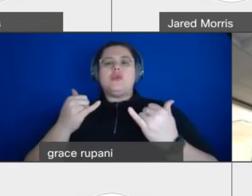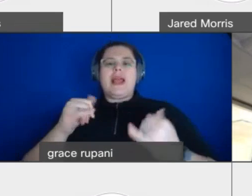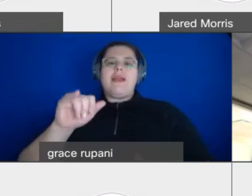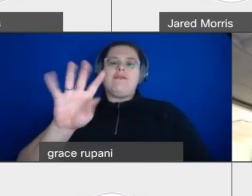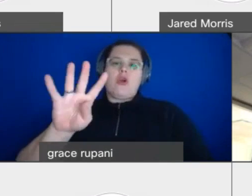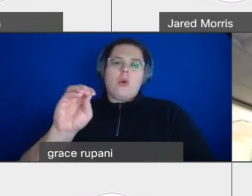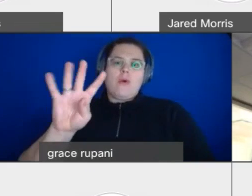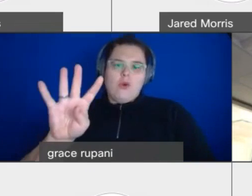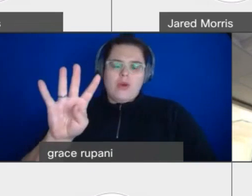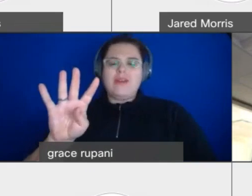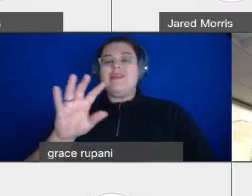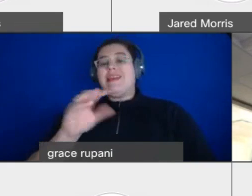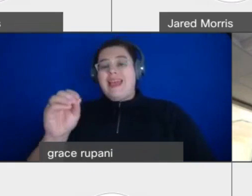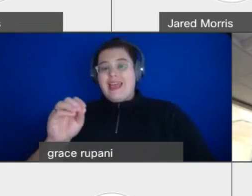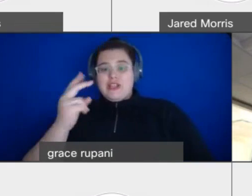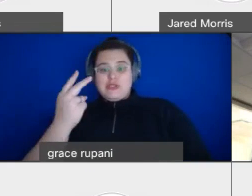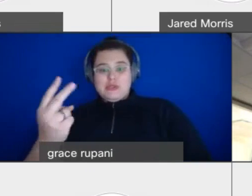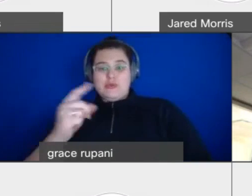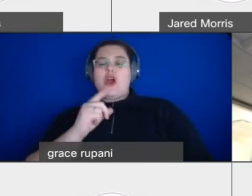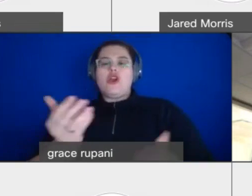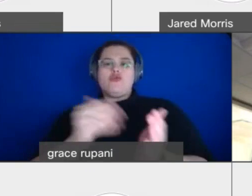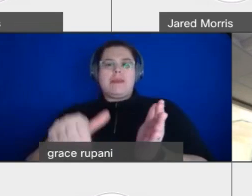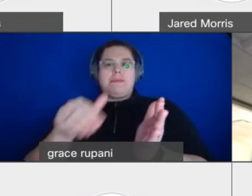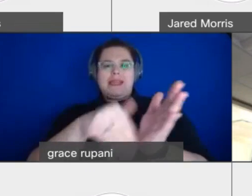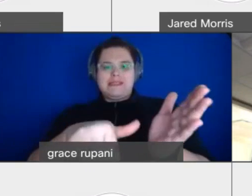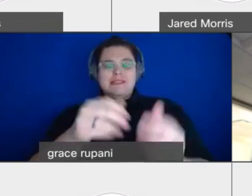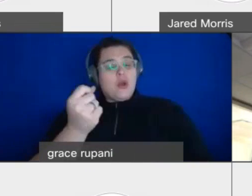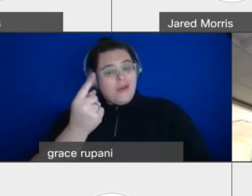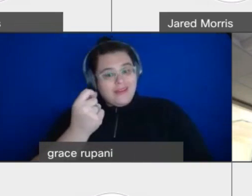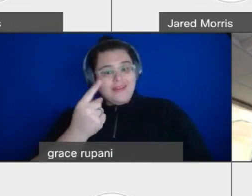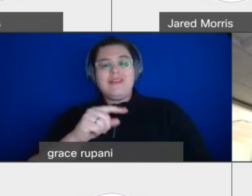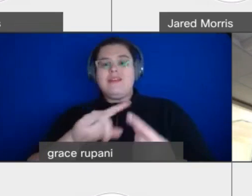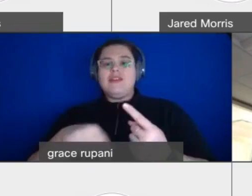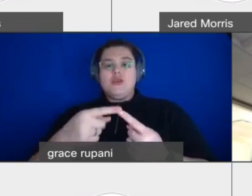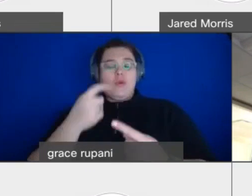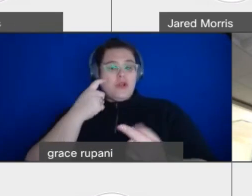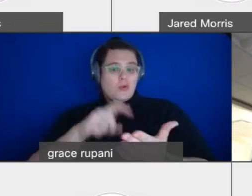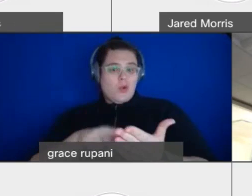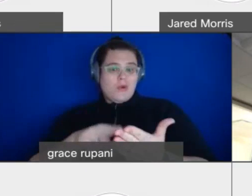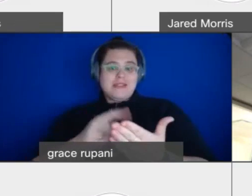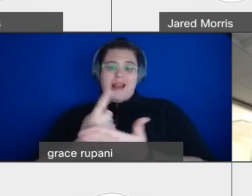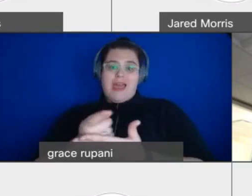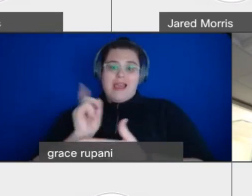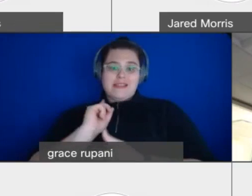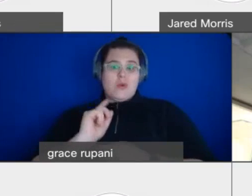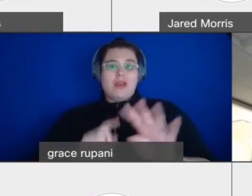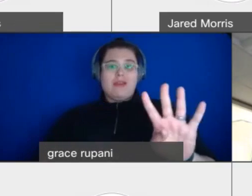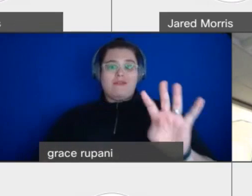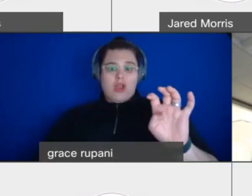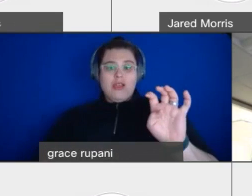are repeats. So when you see 400 last week, keep in